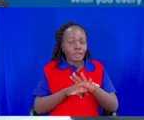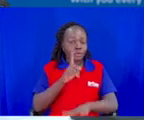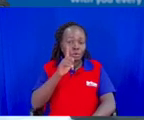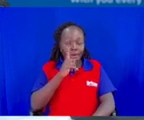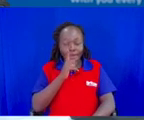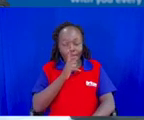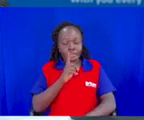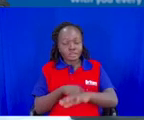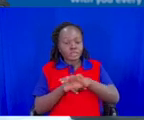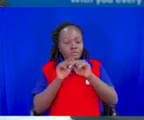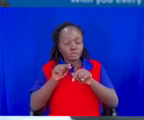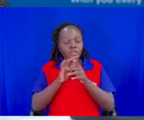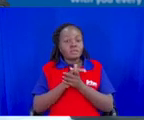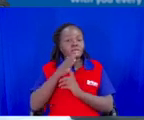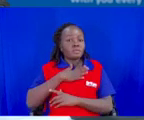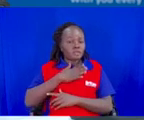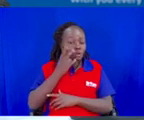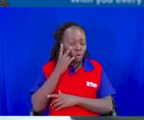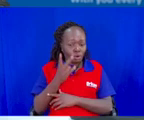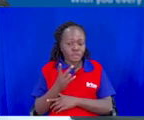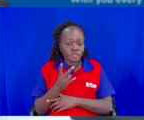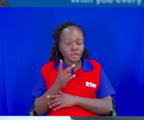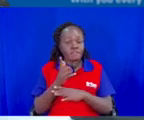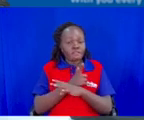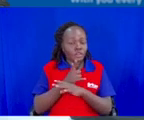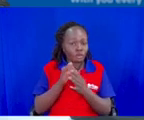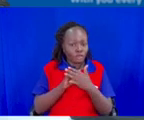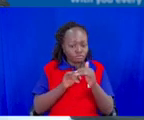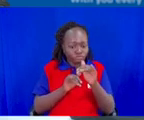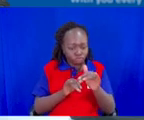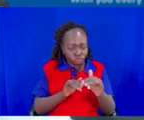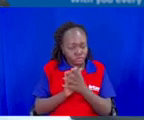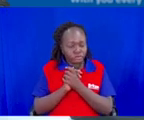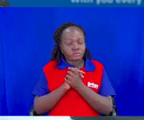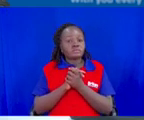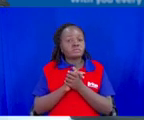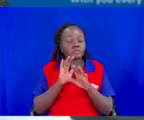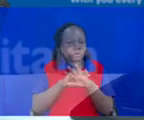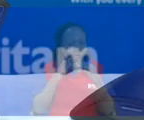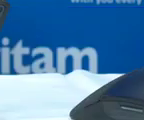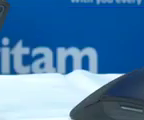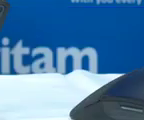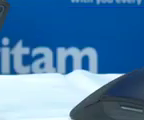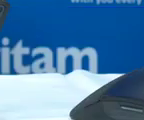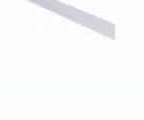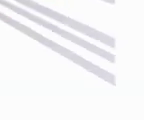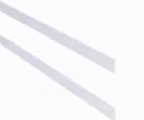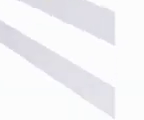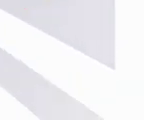today. Kindly watch the video that follows on how to vote.